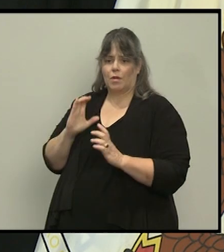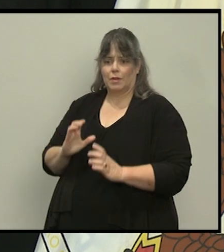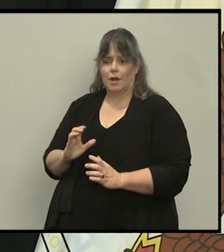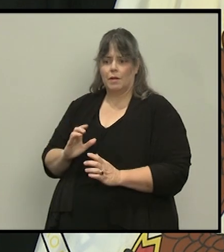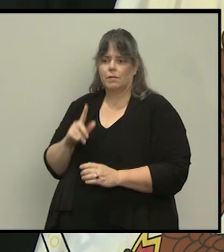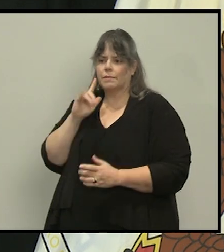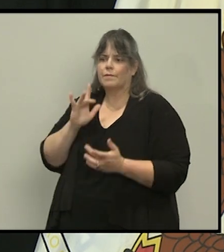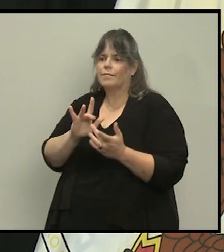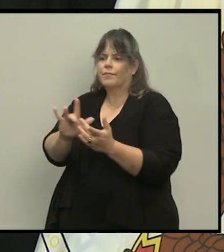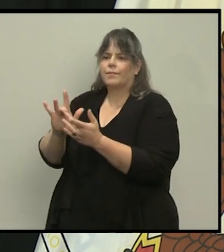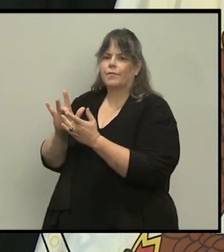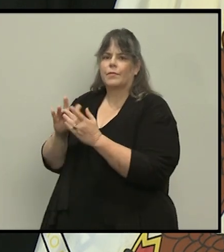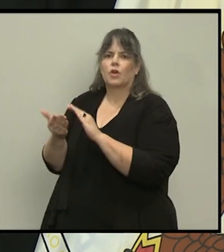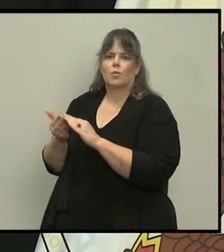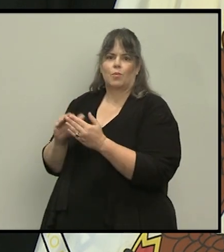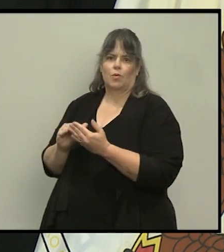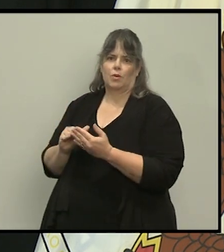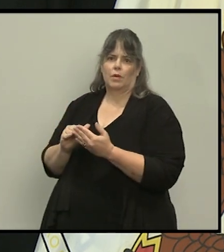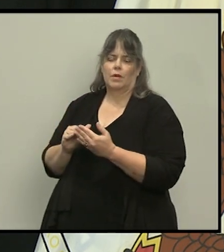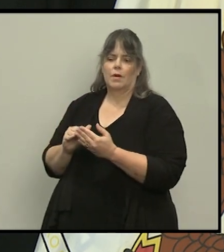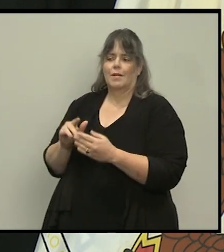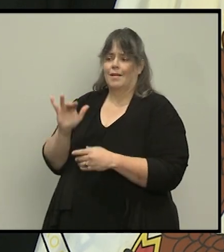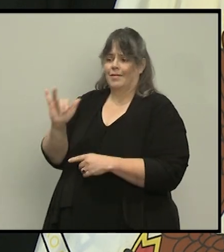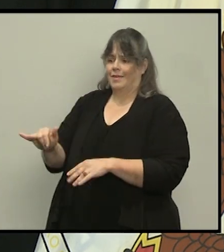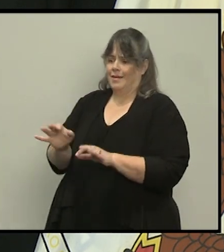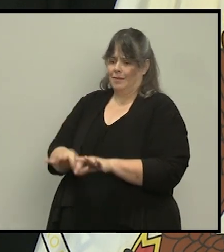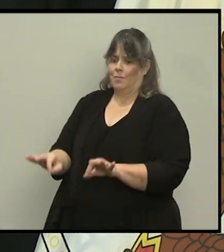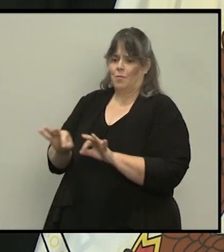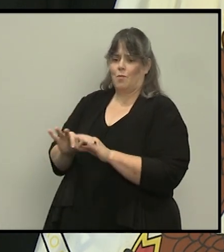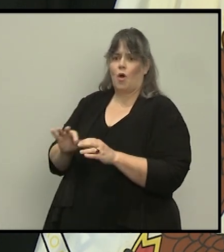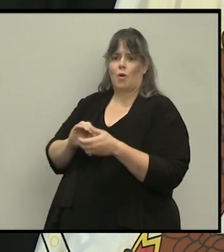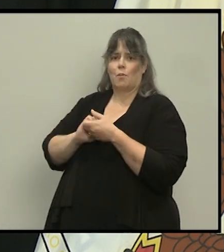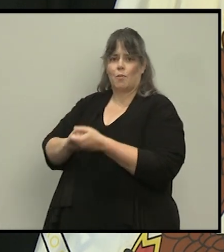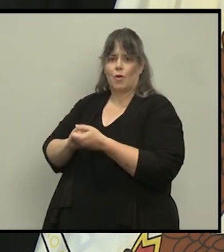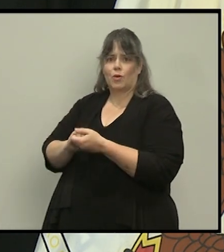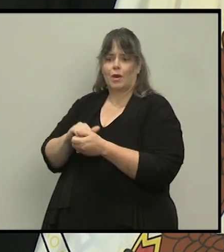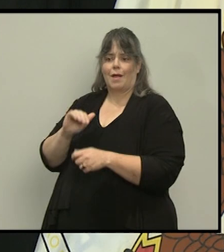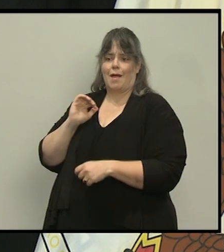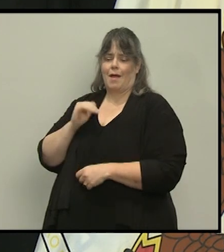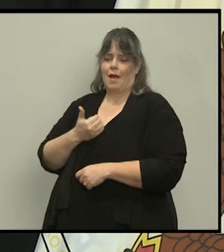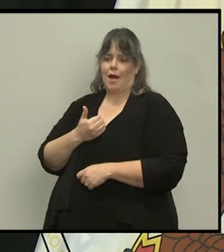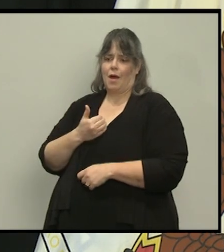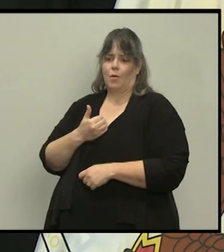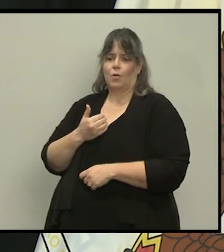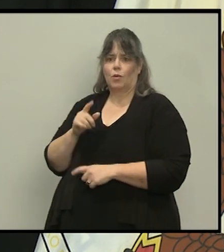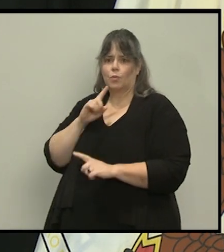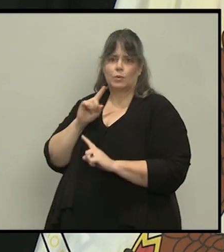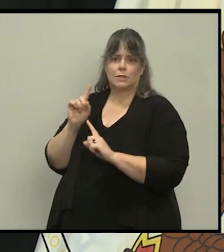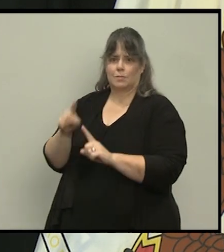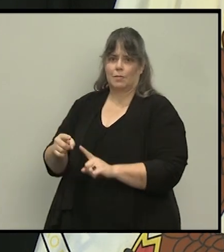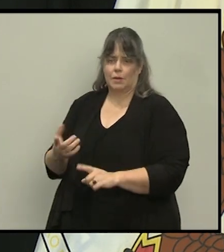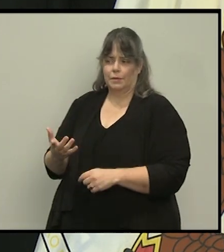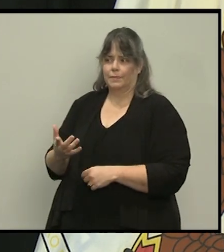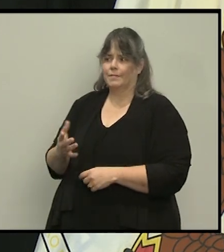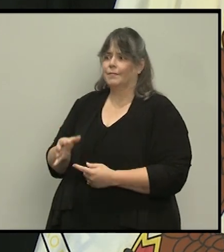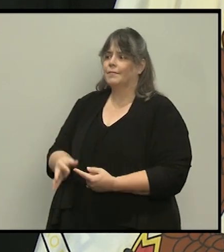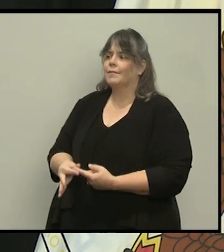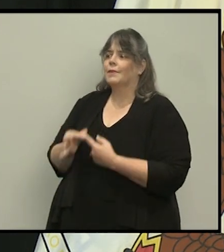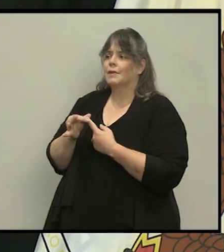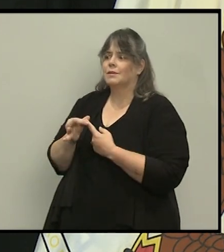outreach. These are key partners in our collective response,